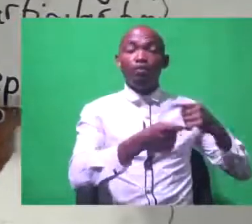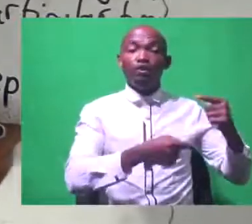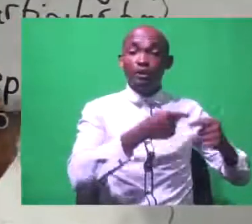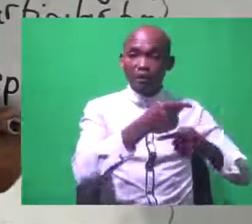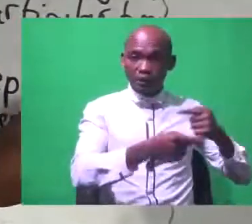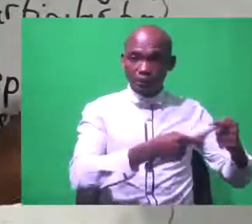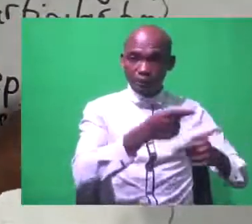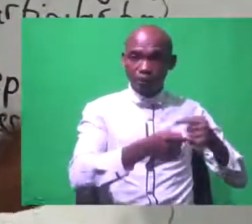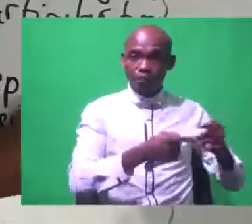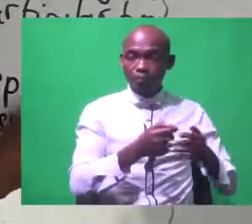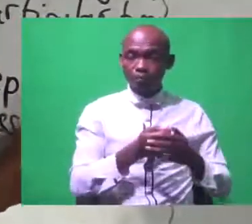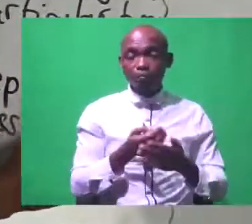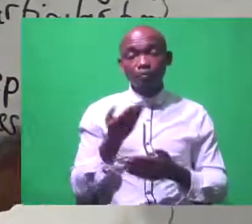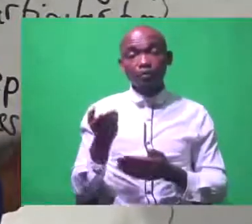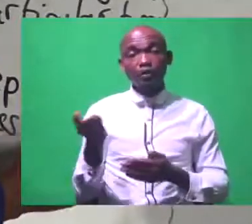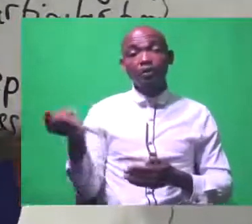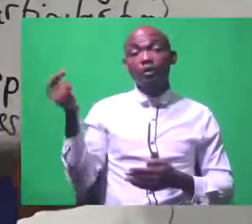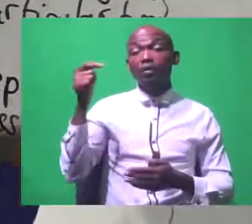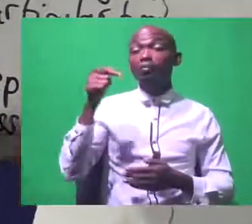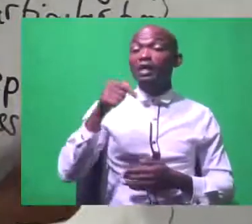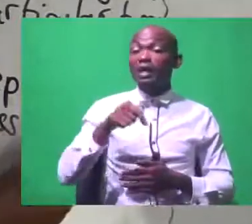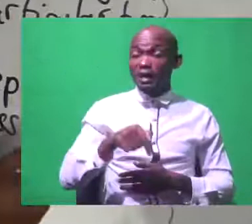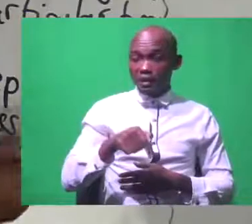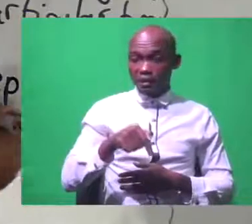process that brings